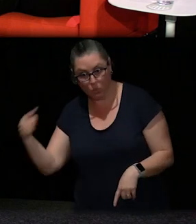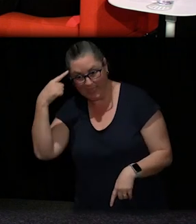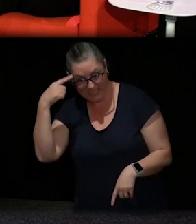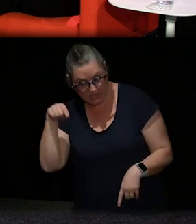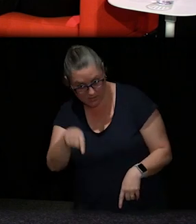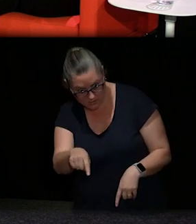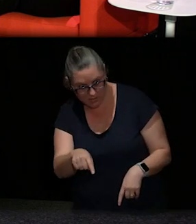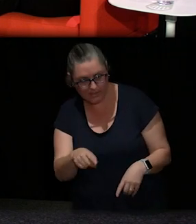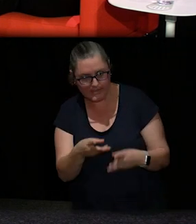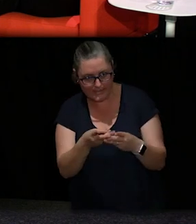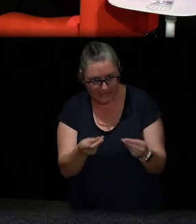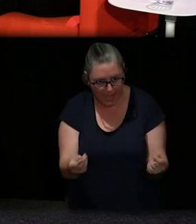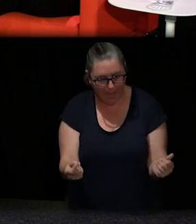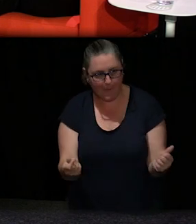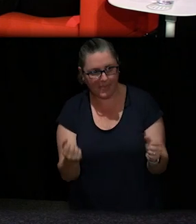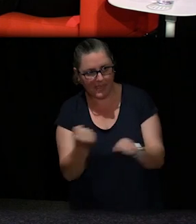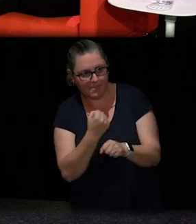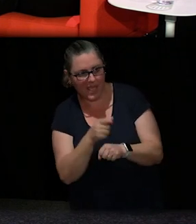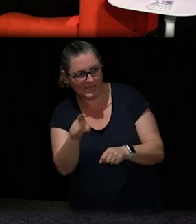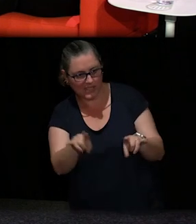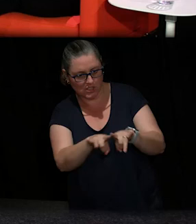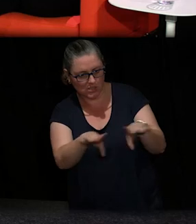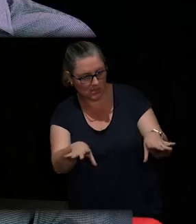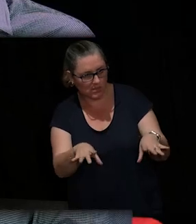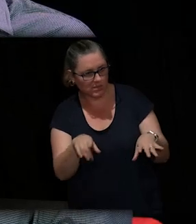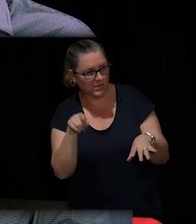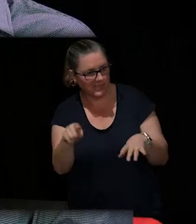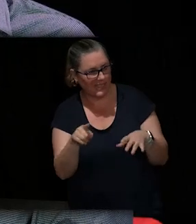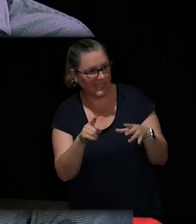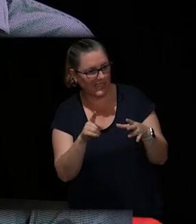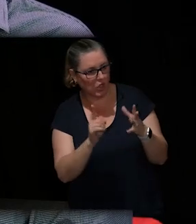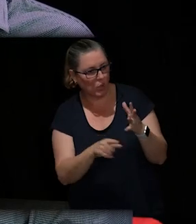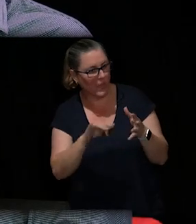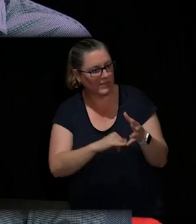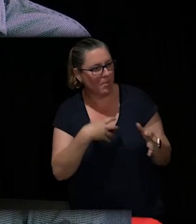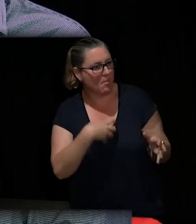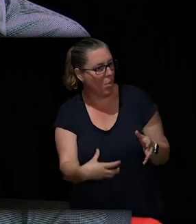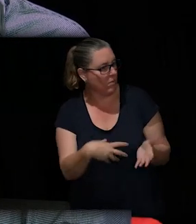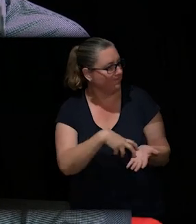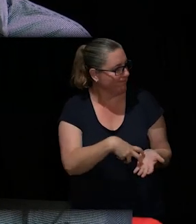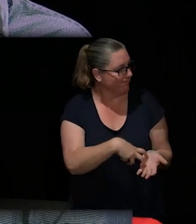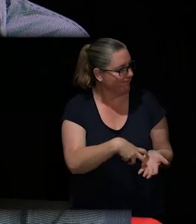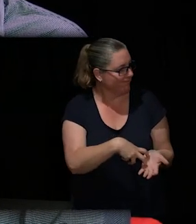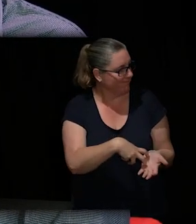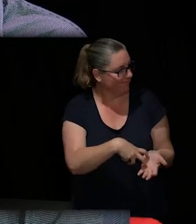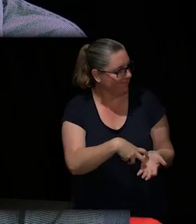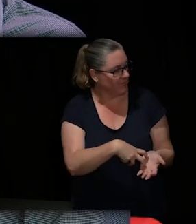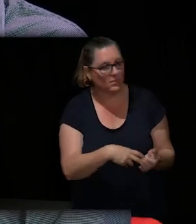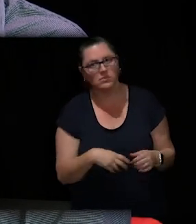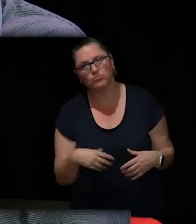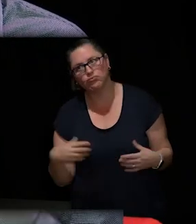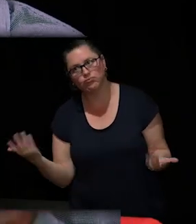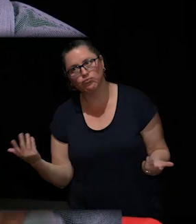makes the democracy in the US more fragile? Well, I think Arguably, no,